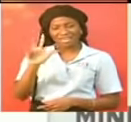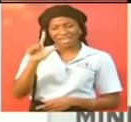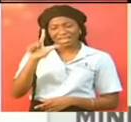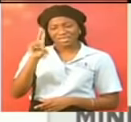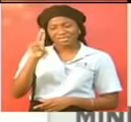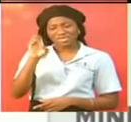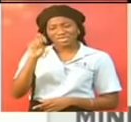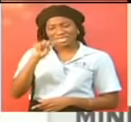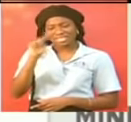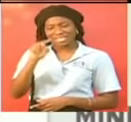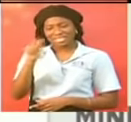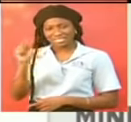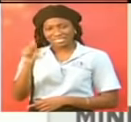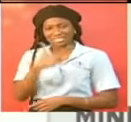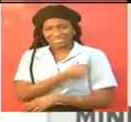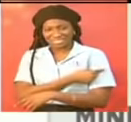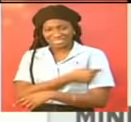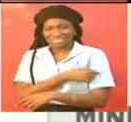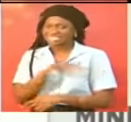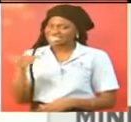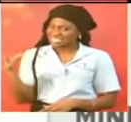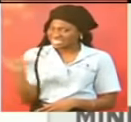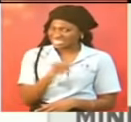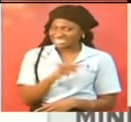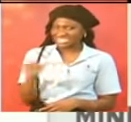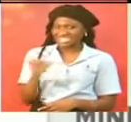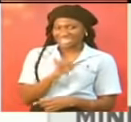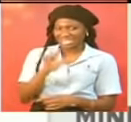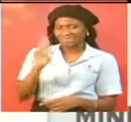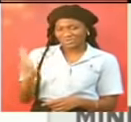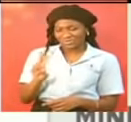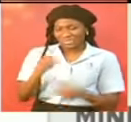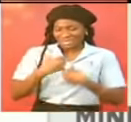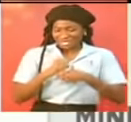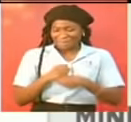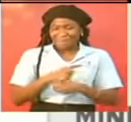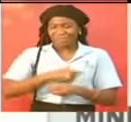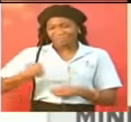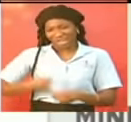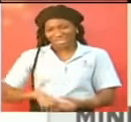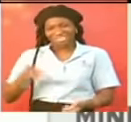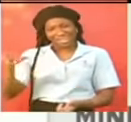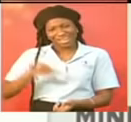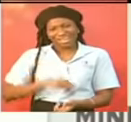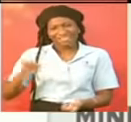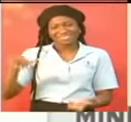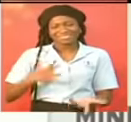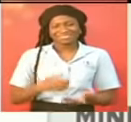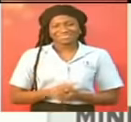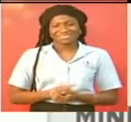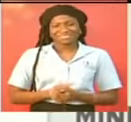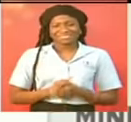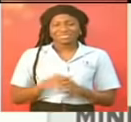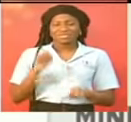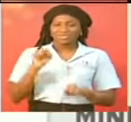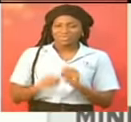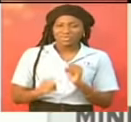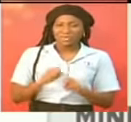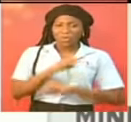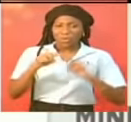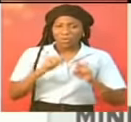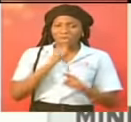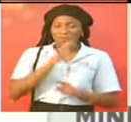it. However, now that the baby is delivered, we even have more leeway because the actual vaccine